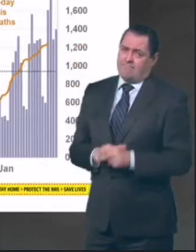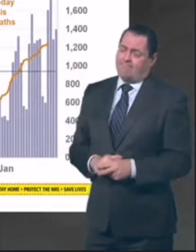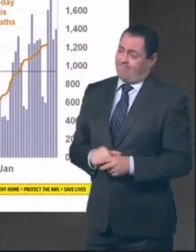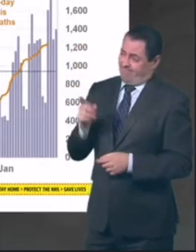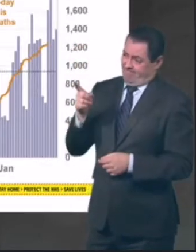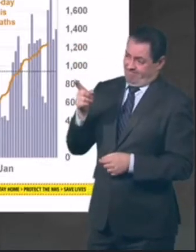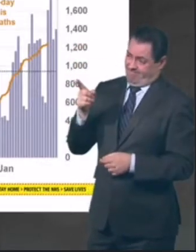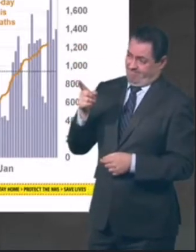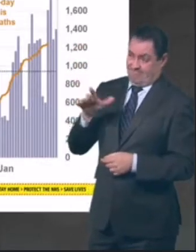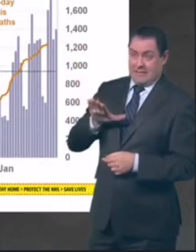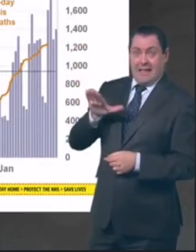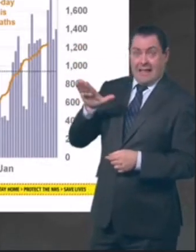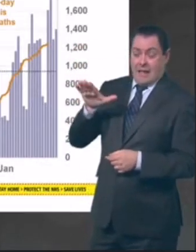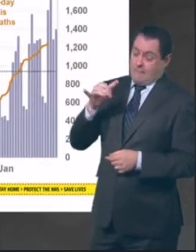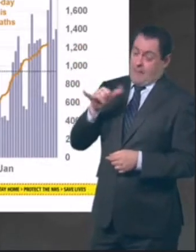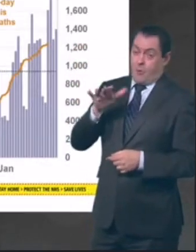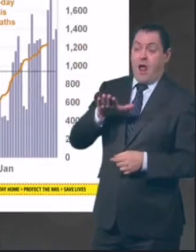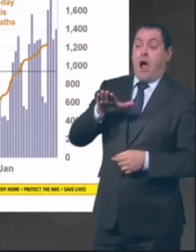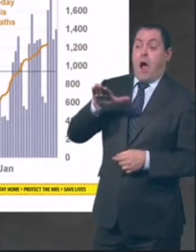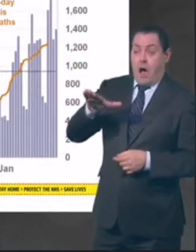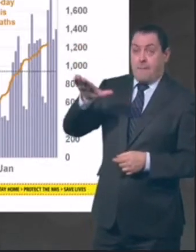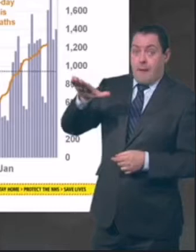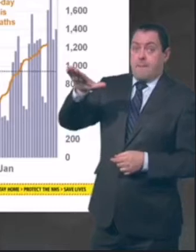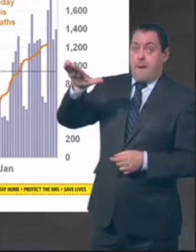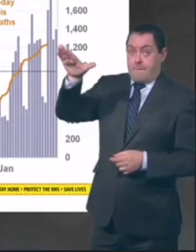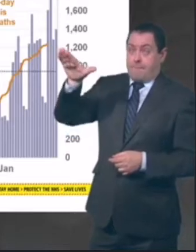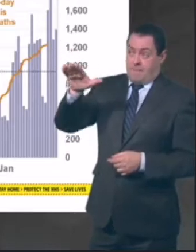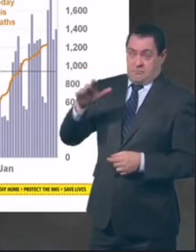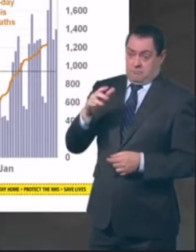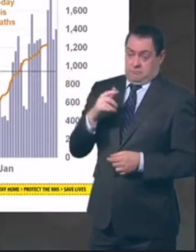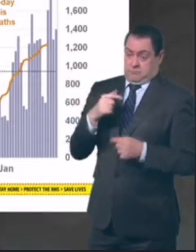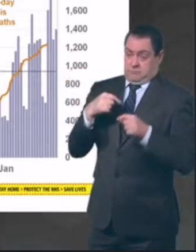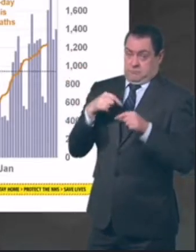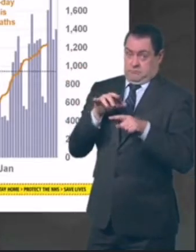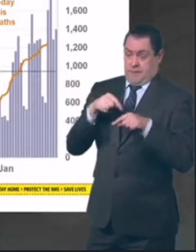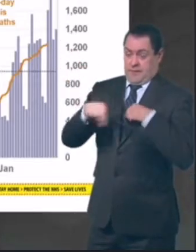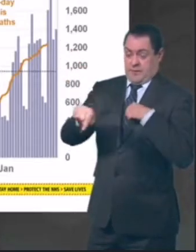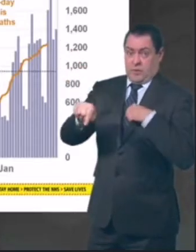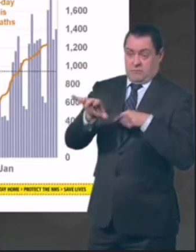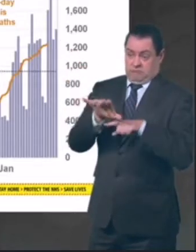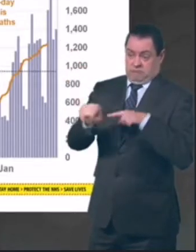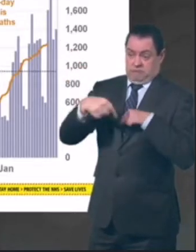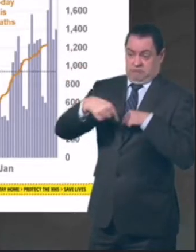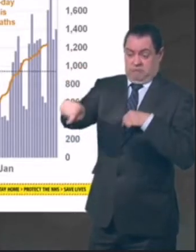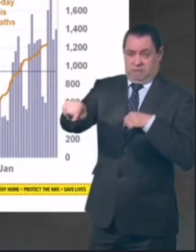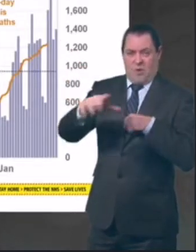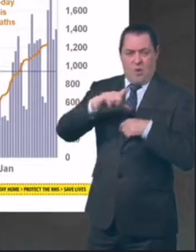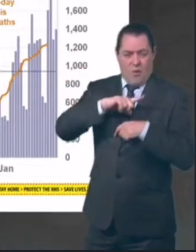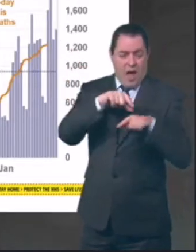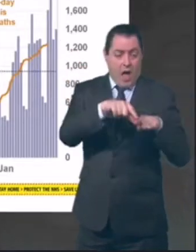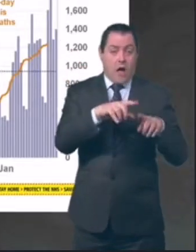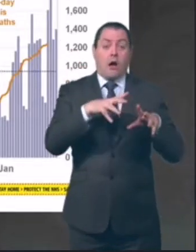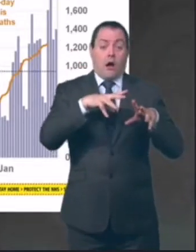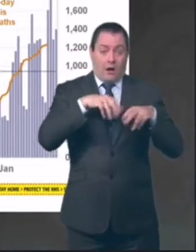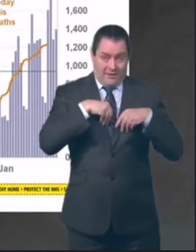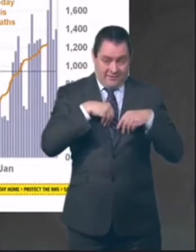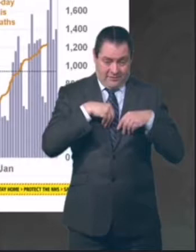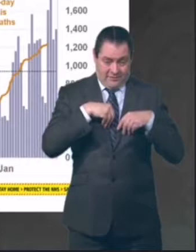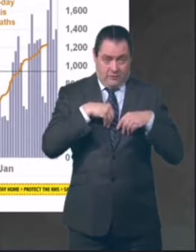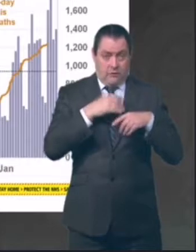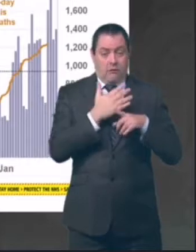up over the next week because of the fact there's a delay between people going into hospital and some people sadly